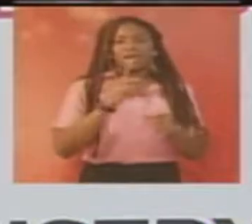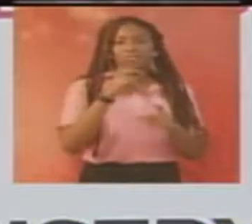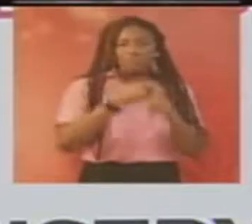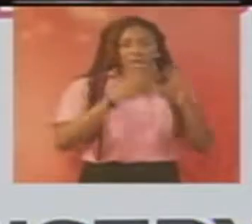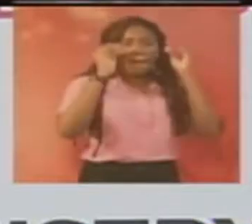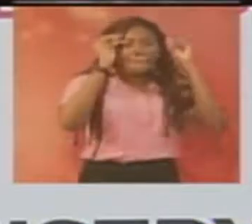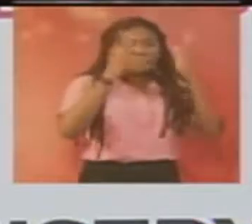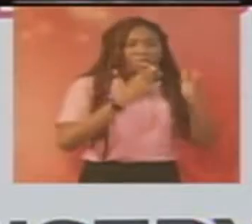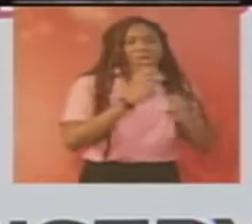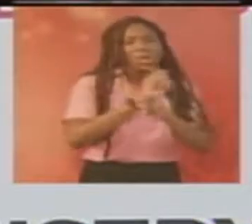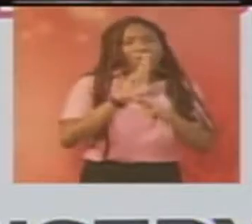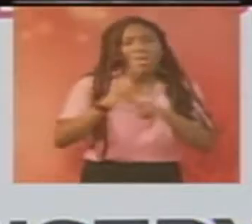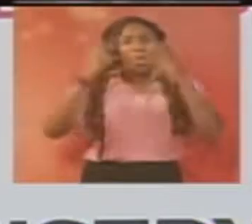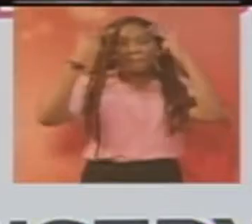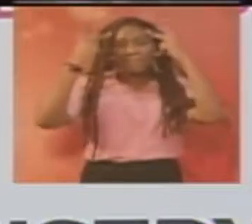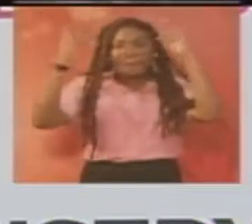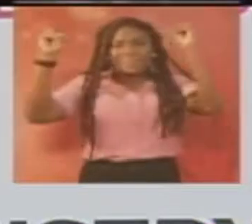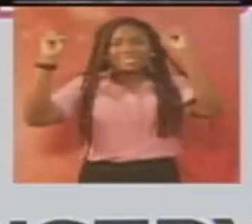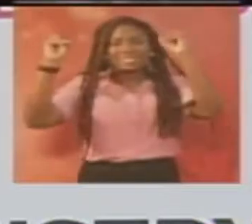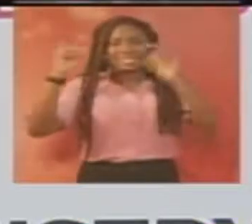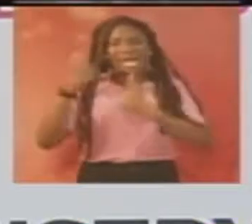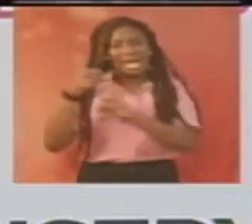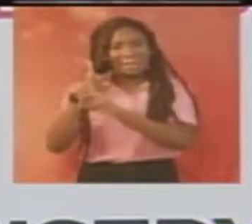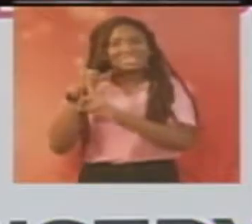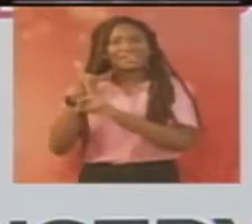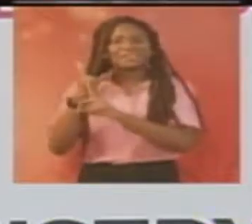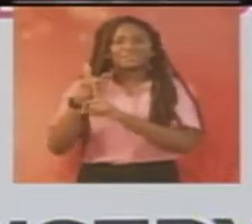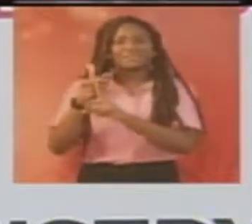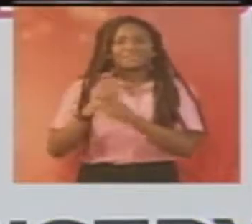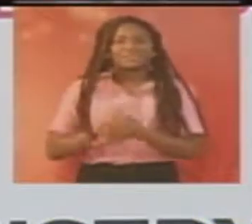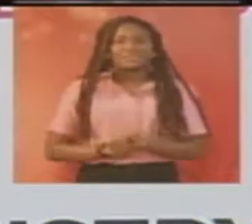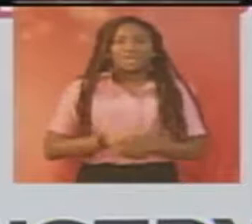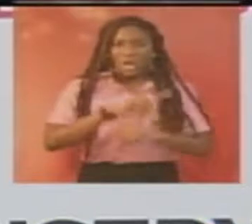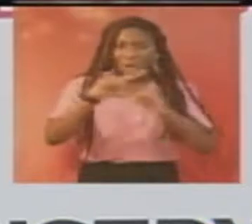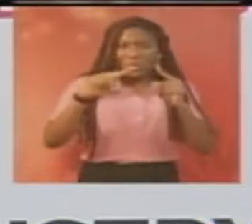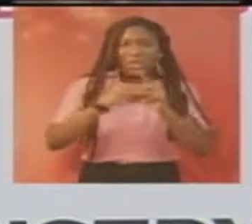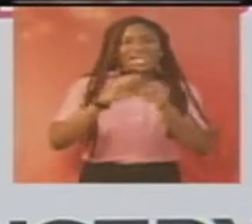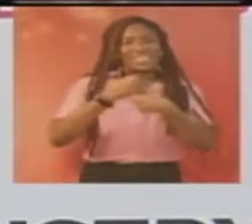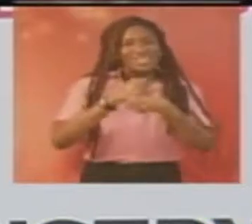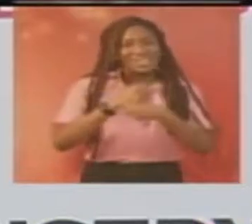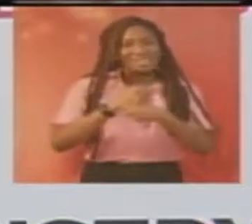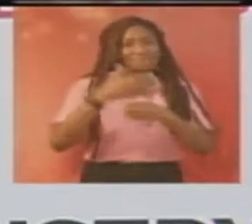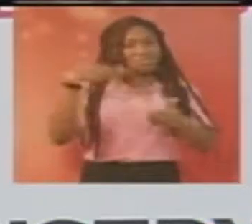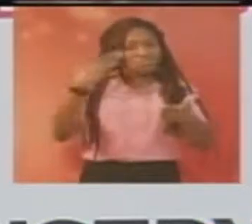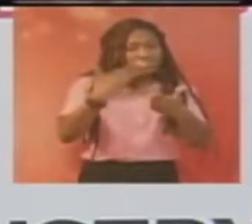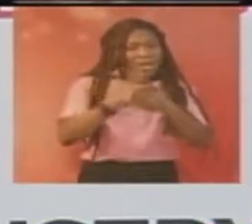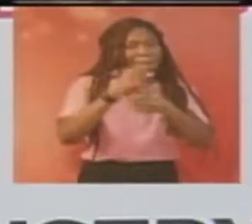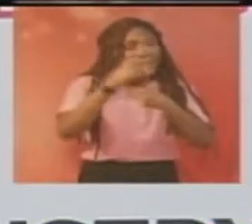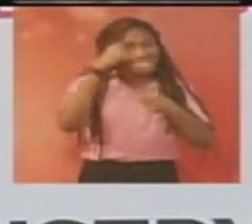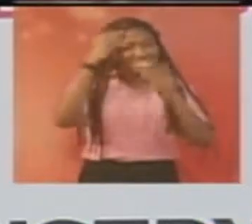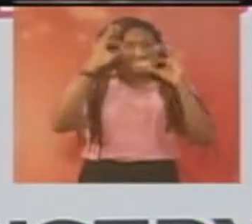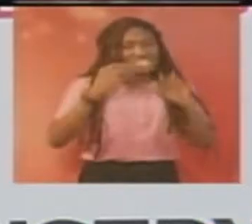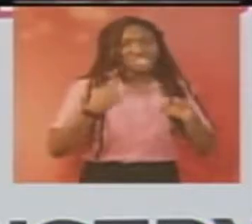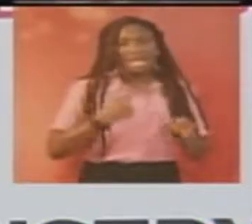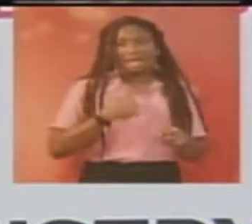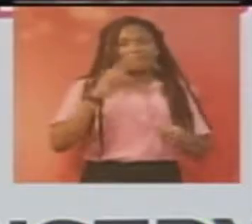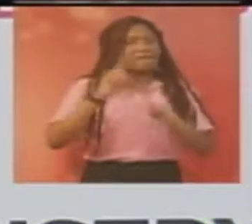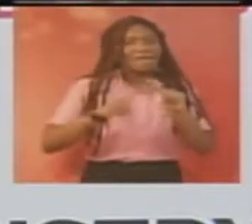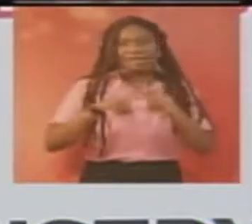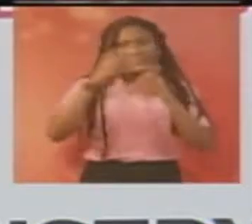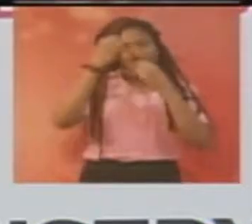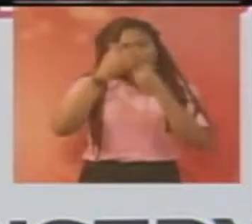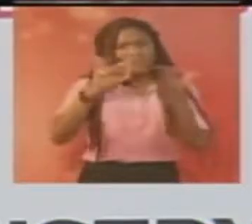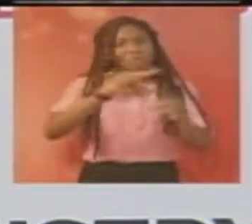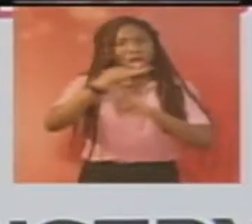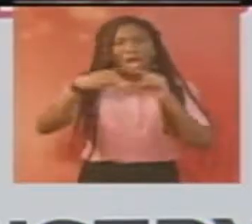the Prime Minister himself as and when those decisions are reached. We are not in a position to make a statement on the outcomes of